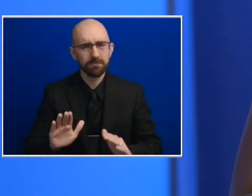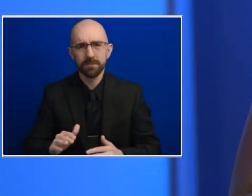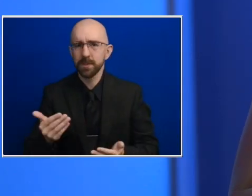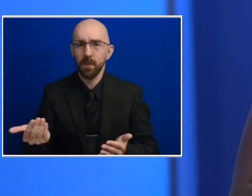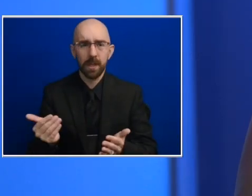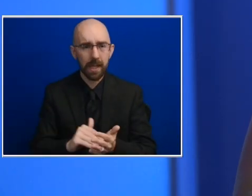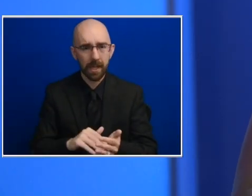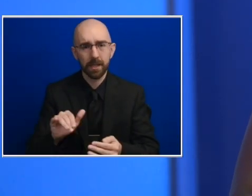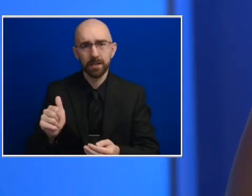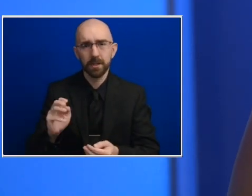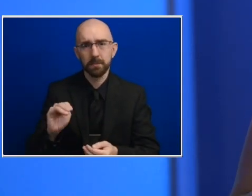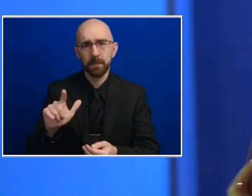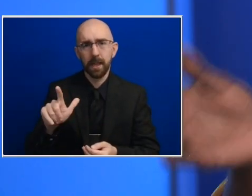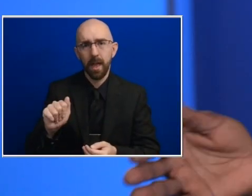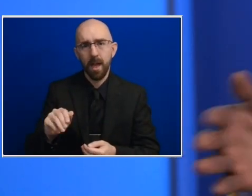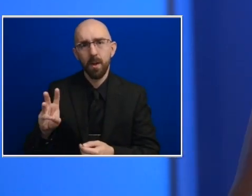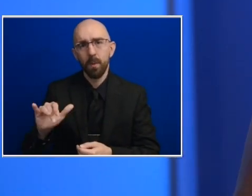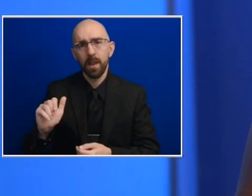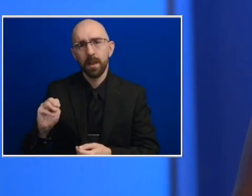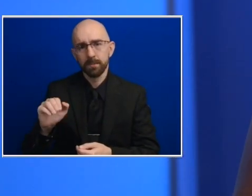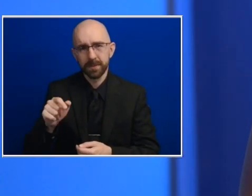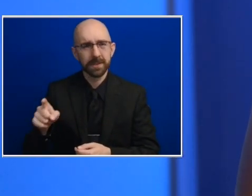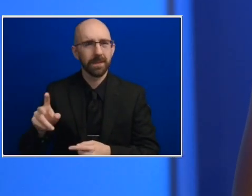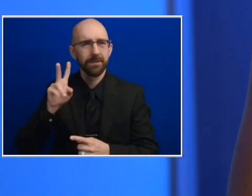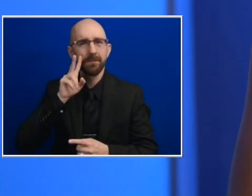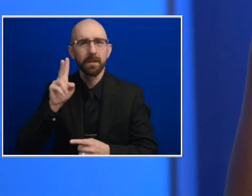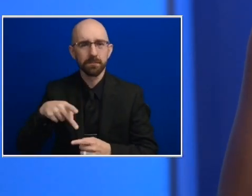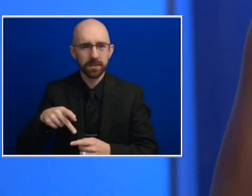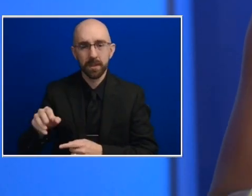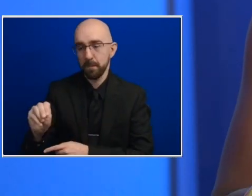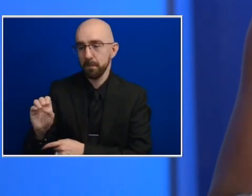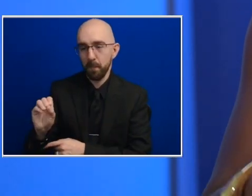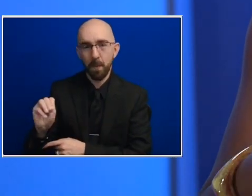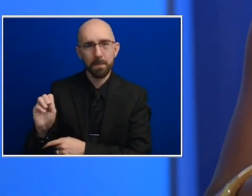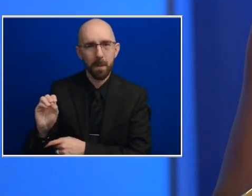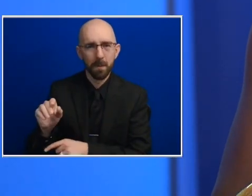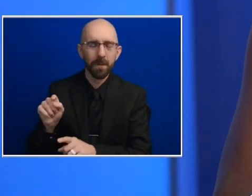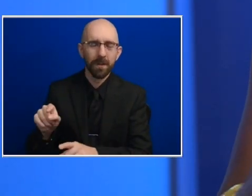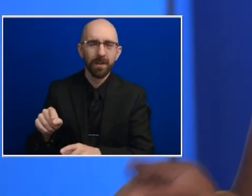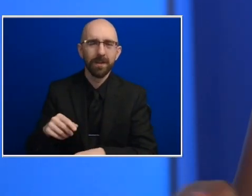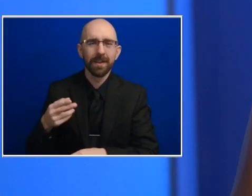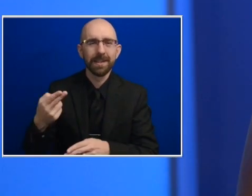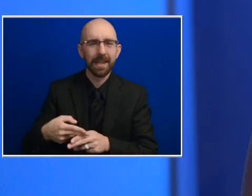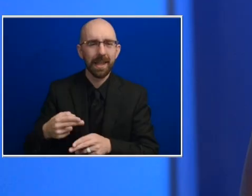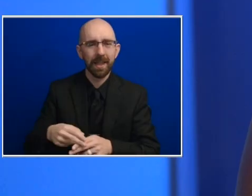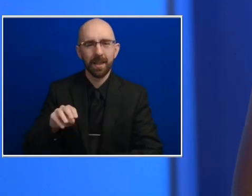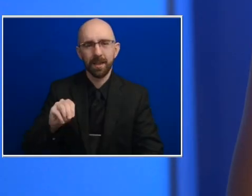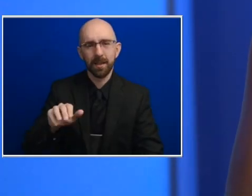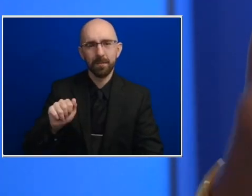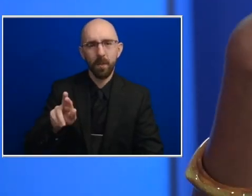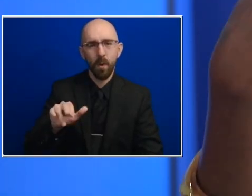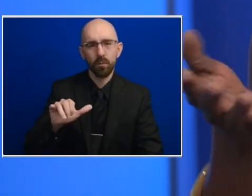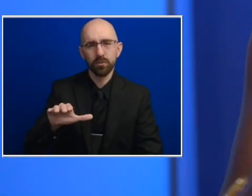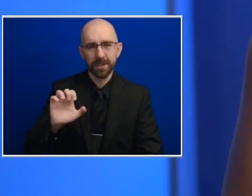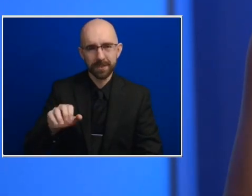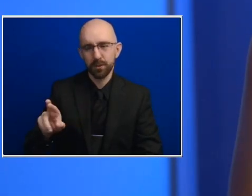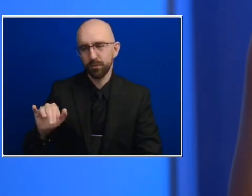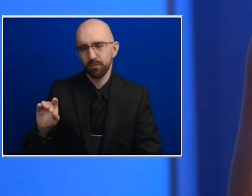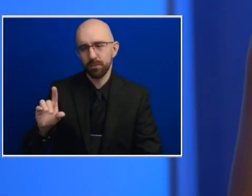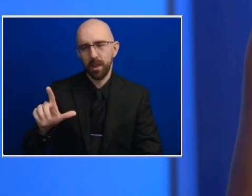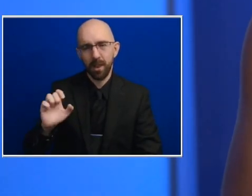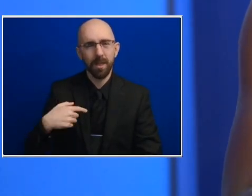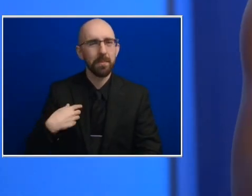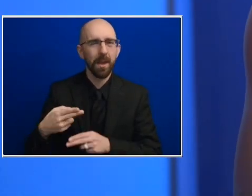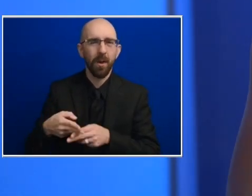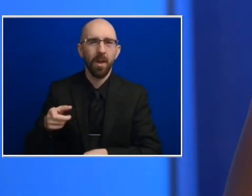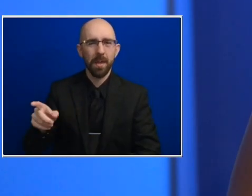Jamila Williams is the vice president, and Momo, his name is Maurice Riddle, but I call him